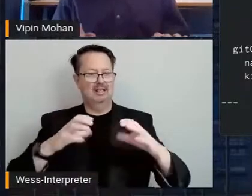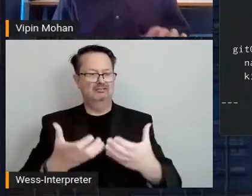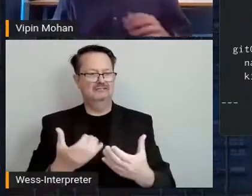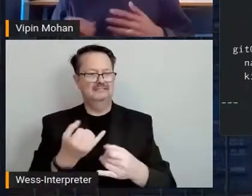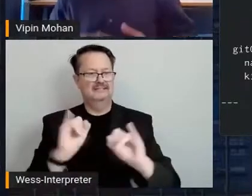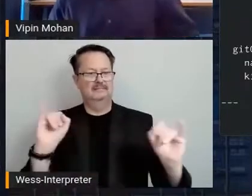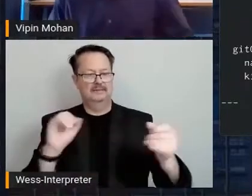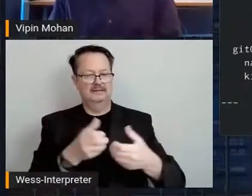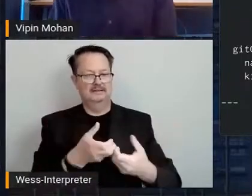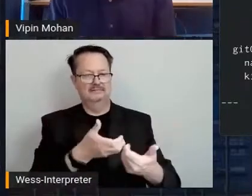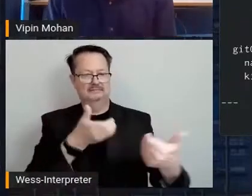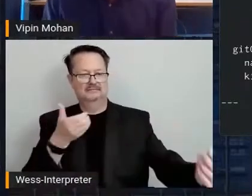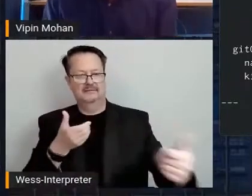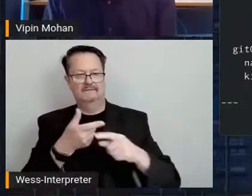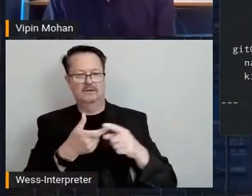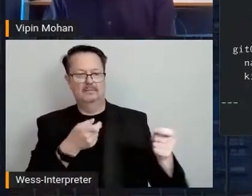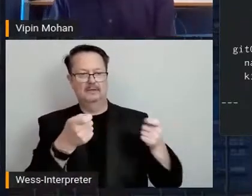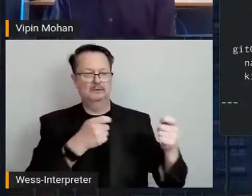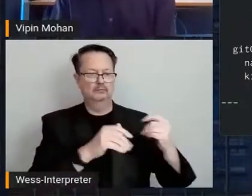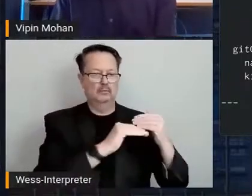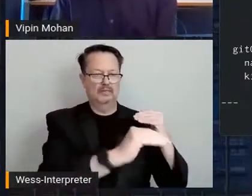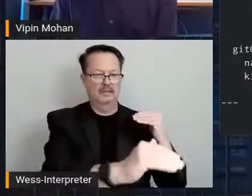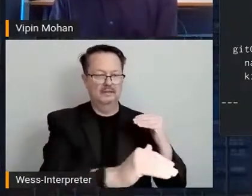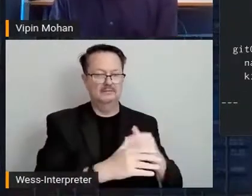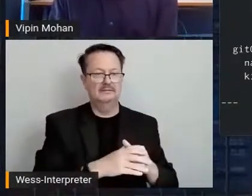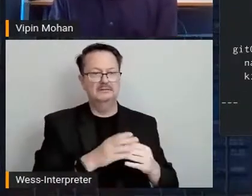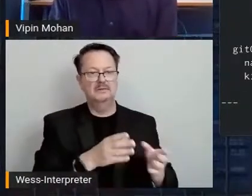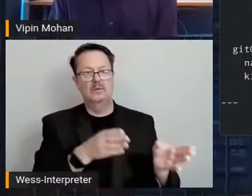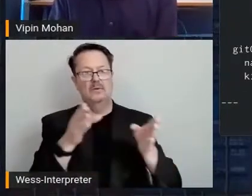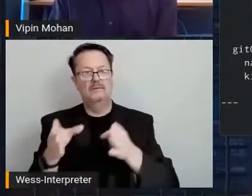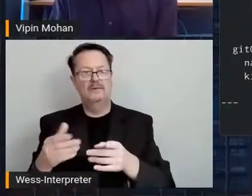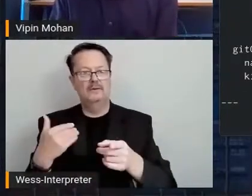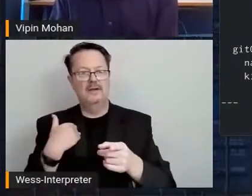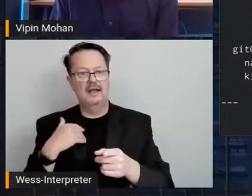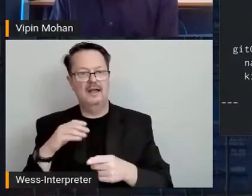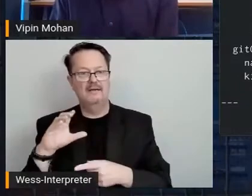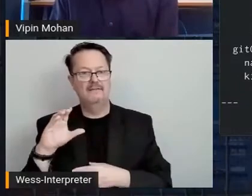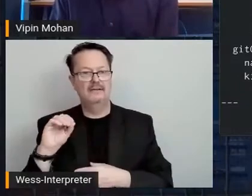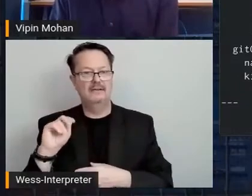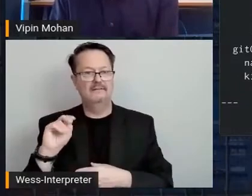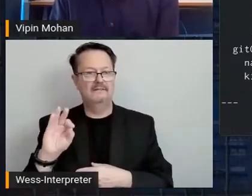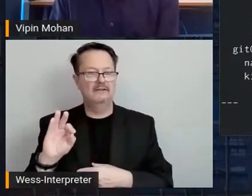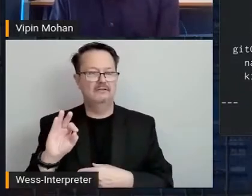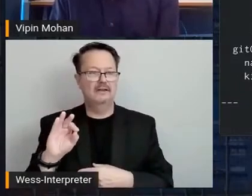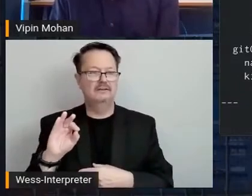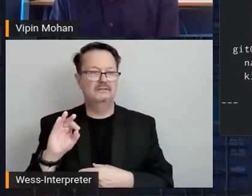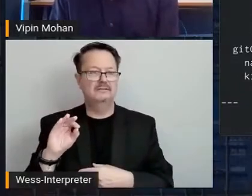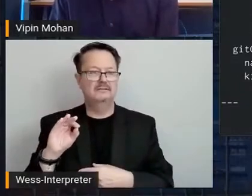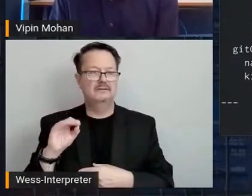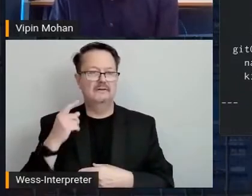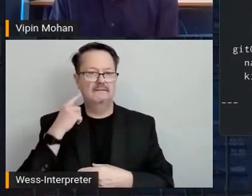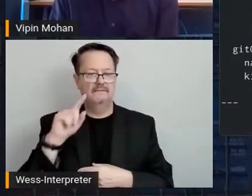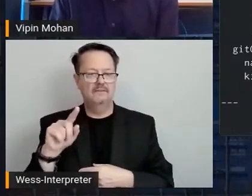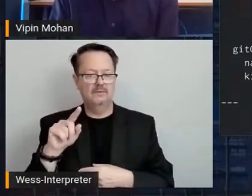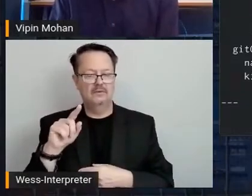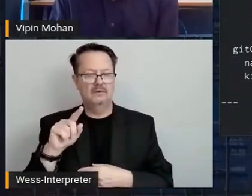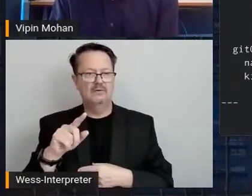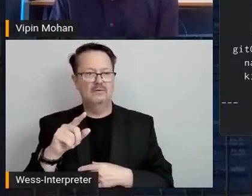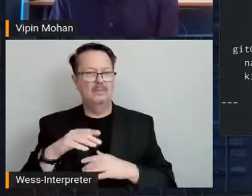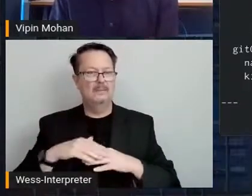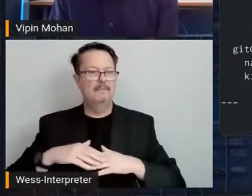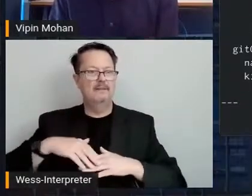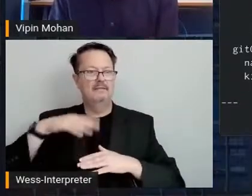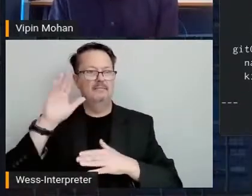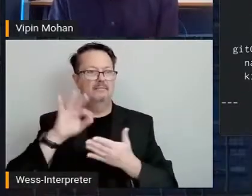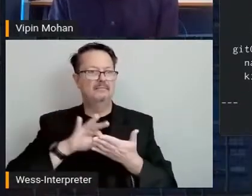of the control plane. So over here, you have configurations for those, like the minimum count over